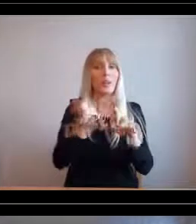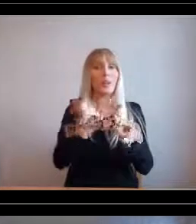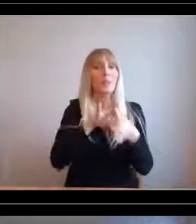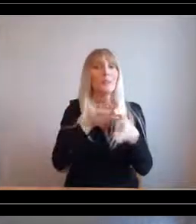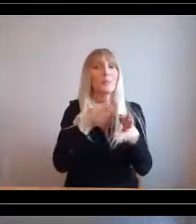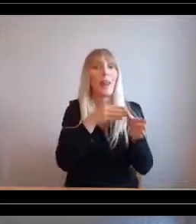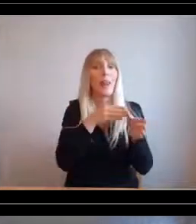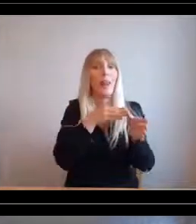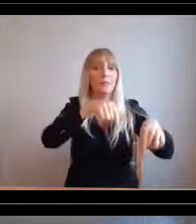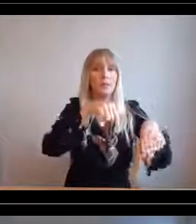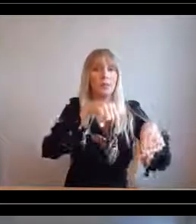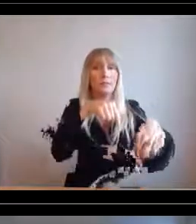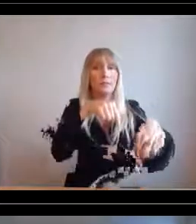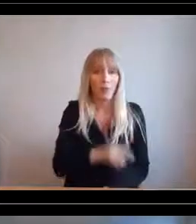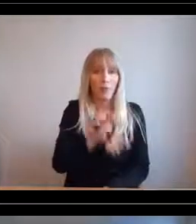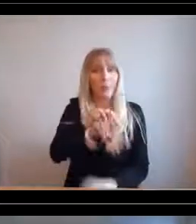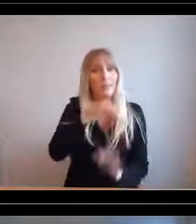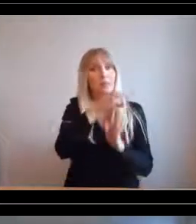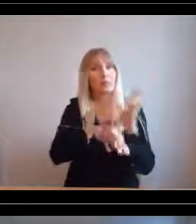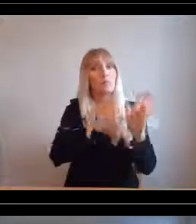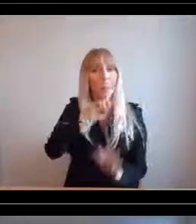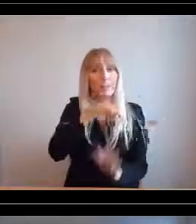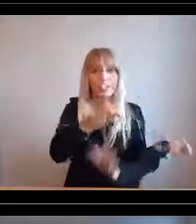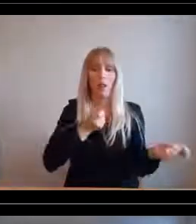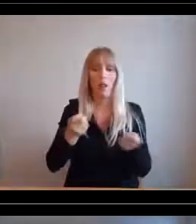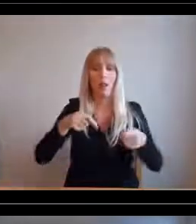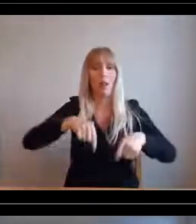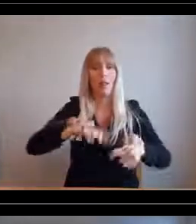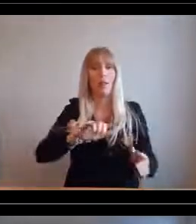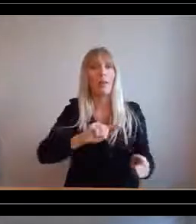on this project, and I'm going to be moderating today's webinar.